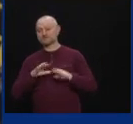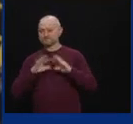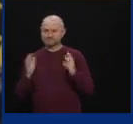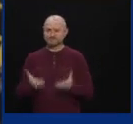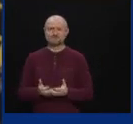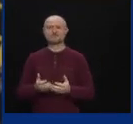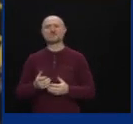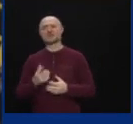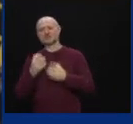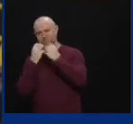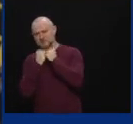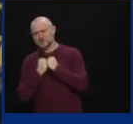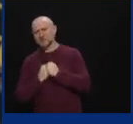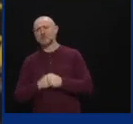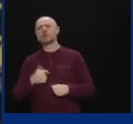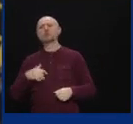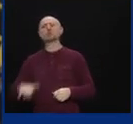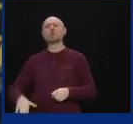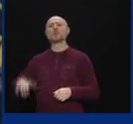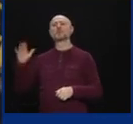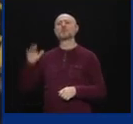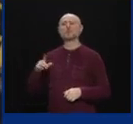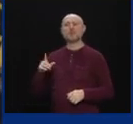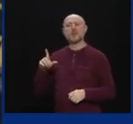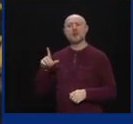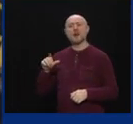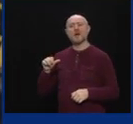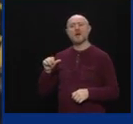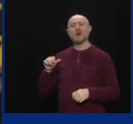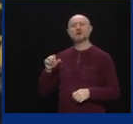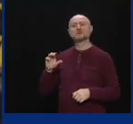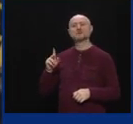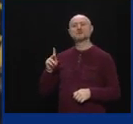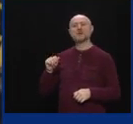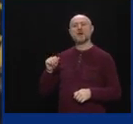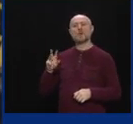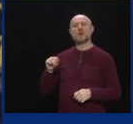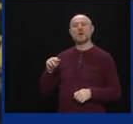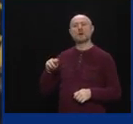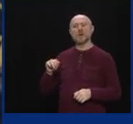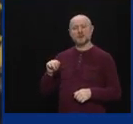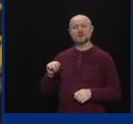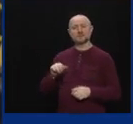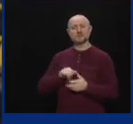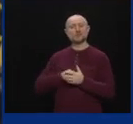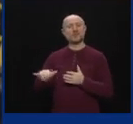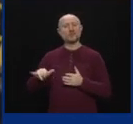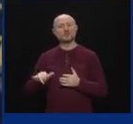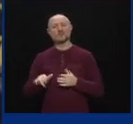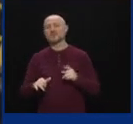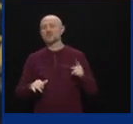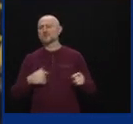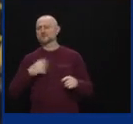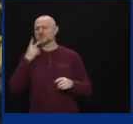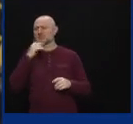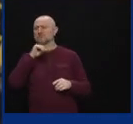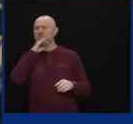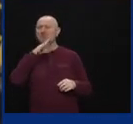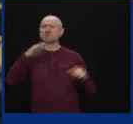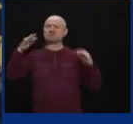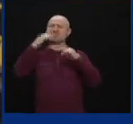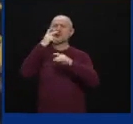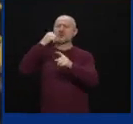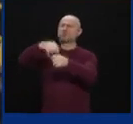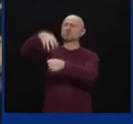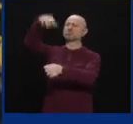in a place called Lackawanna, New York, where we saw the effects of pollution every single day. It was in the air we breathed. It was the